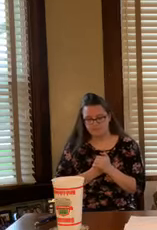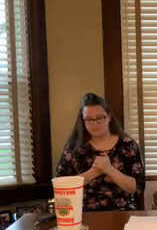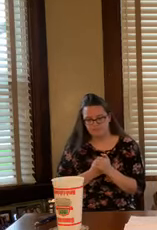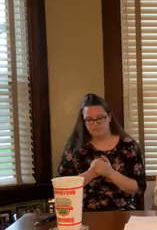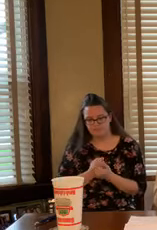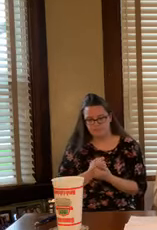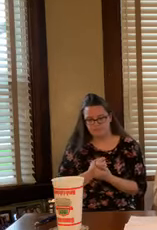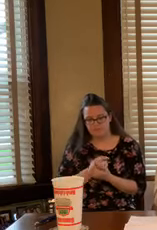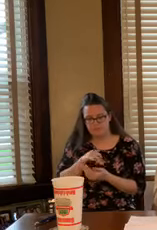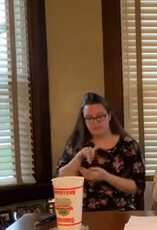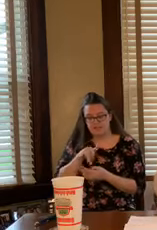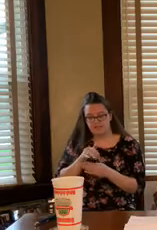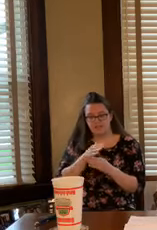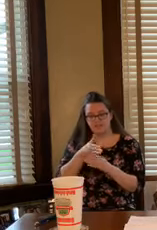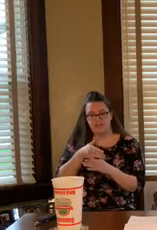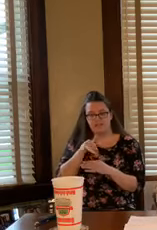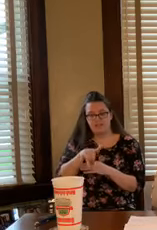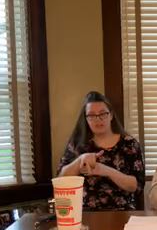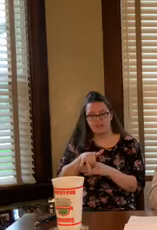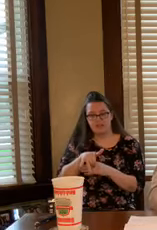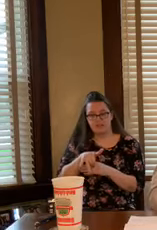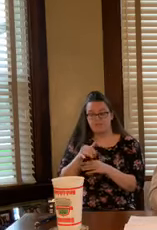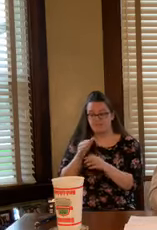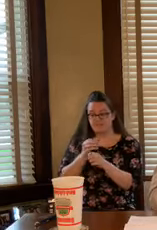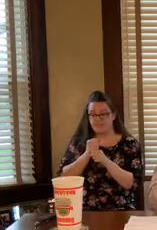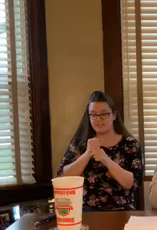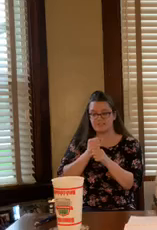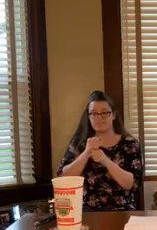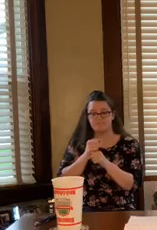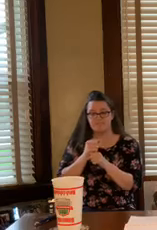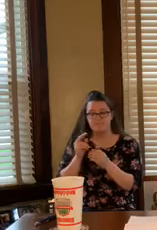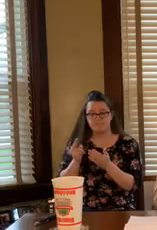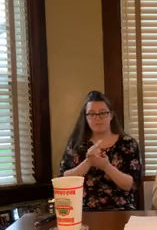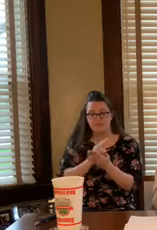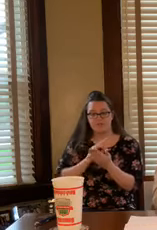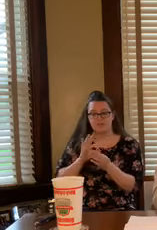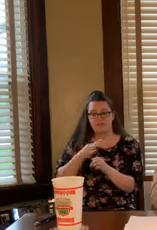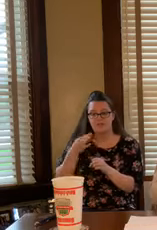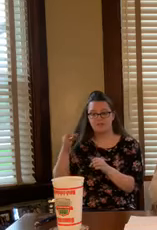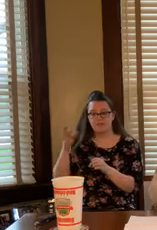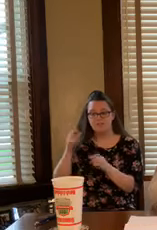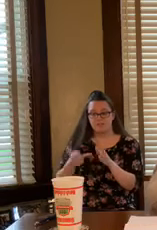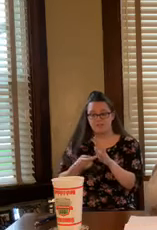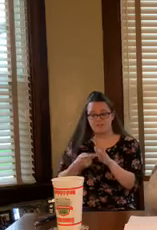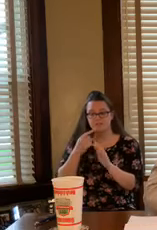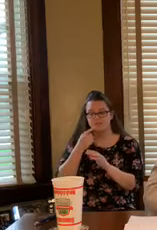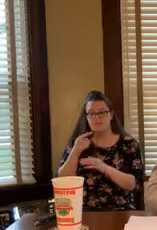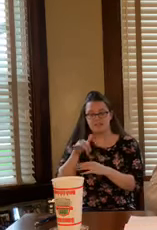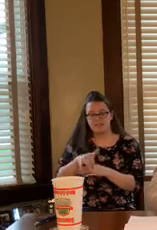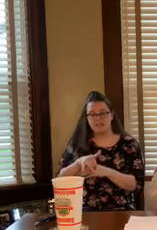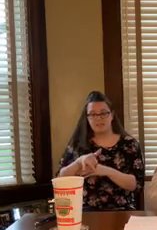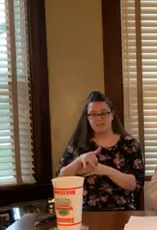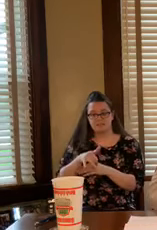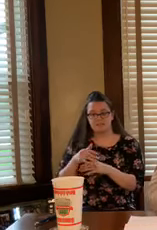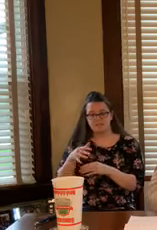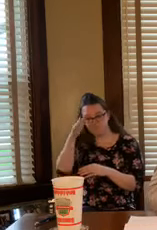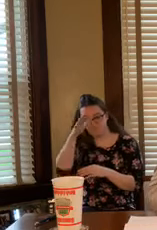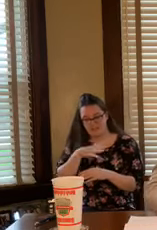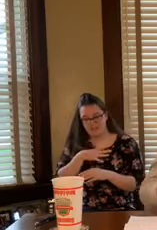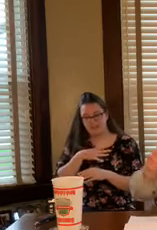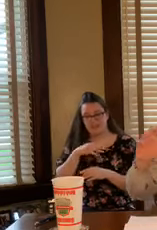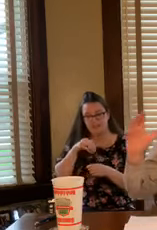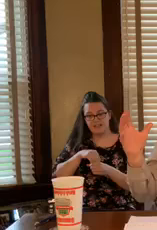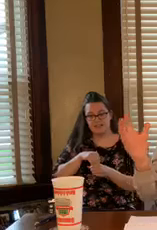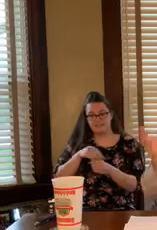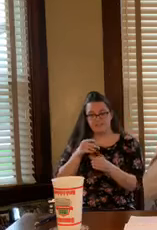high. This is after that. They've received the Holy Ghost. Peter begins to speak to these men, and in verse 36, I want you to see what he